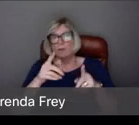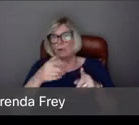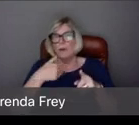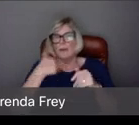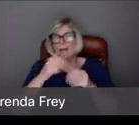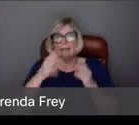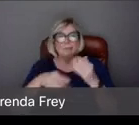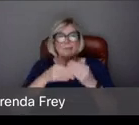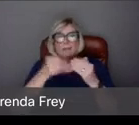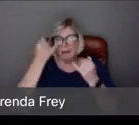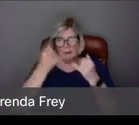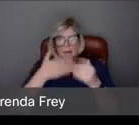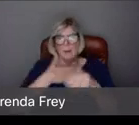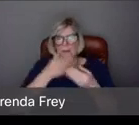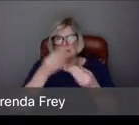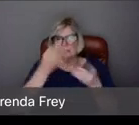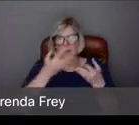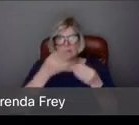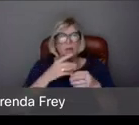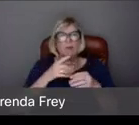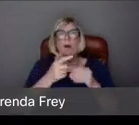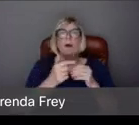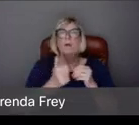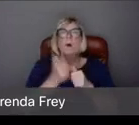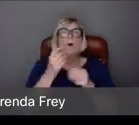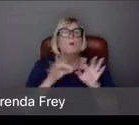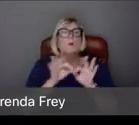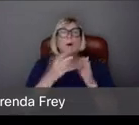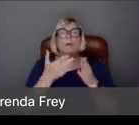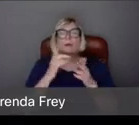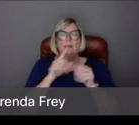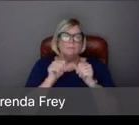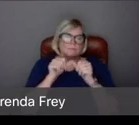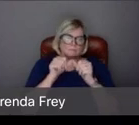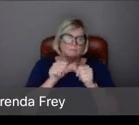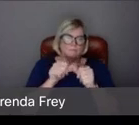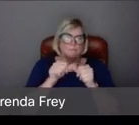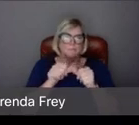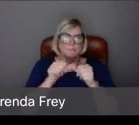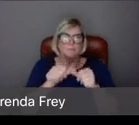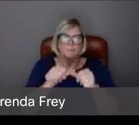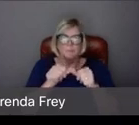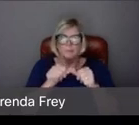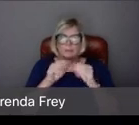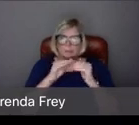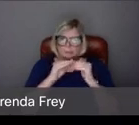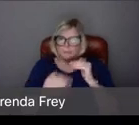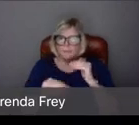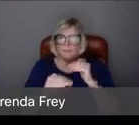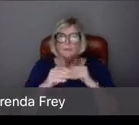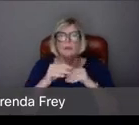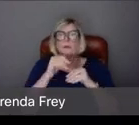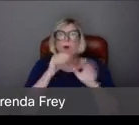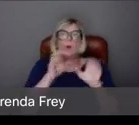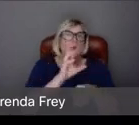most important thing is being consistent. I think that's the most important bullet on this slide is whatever you decide to do, don't do